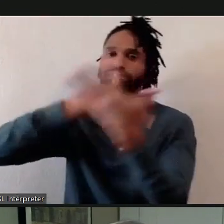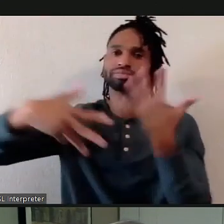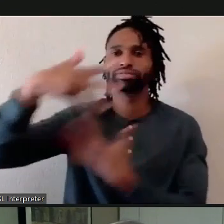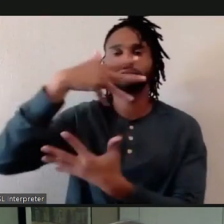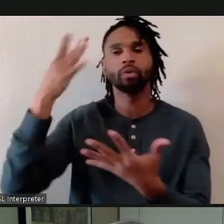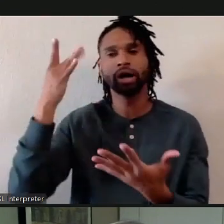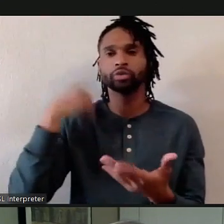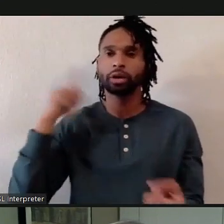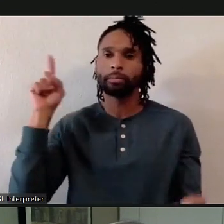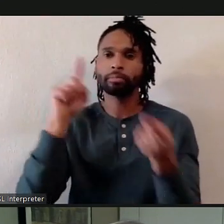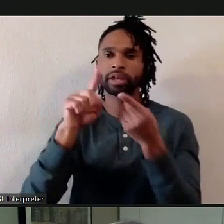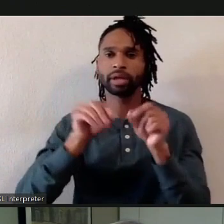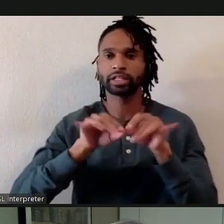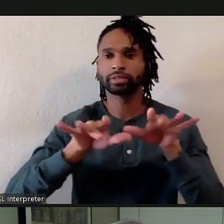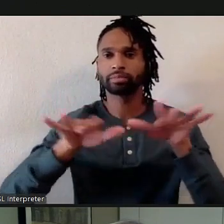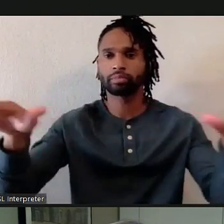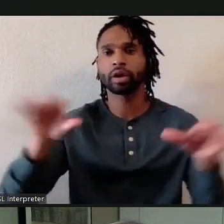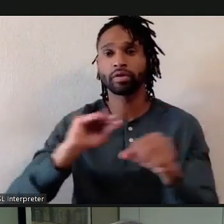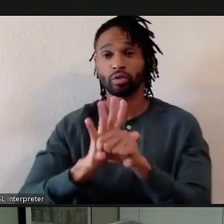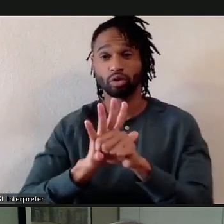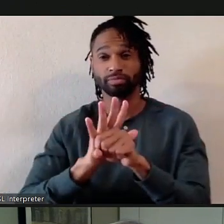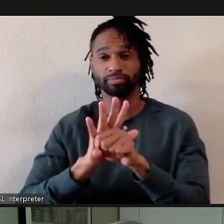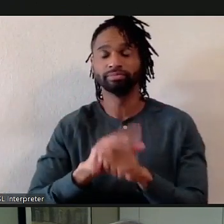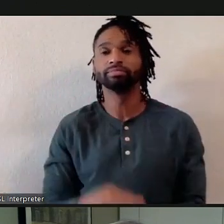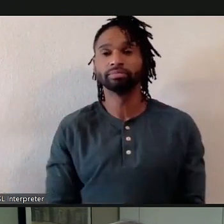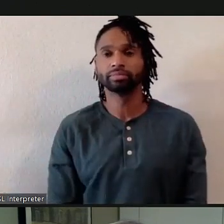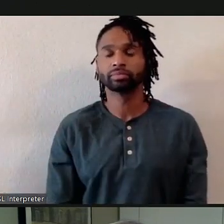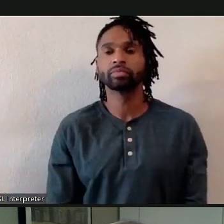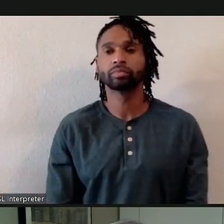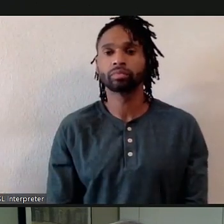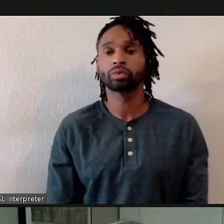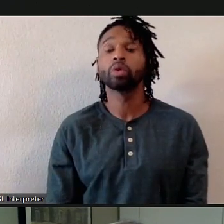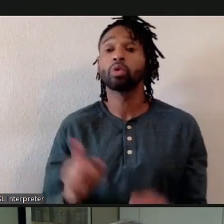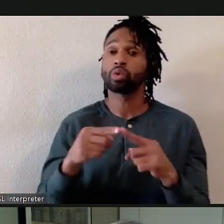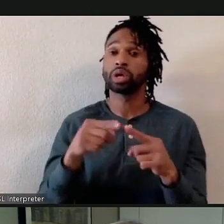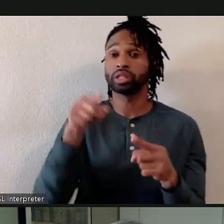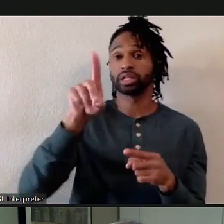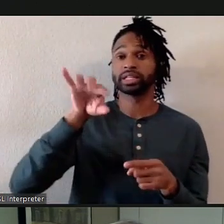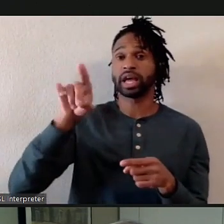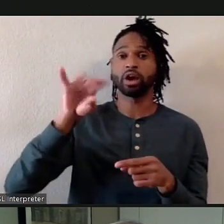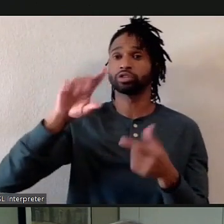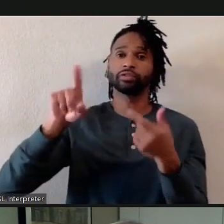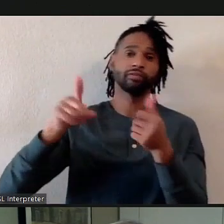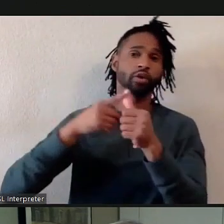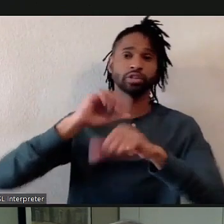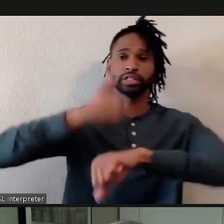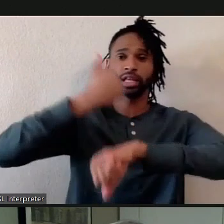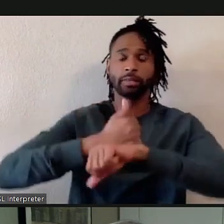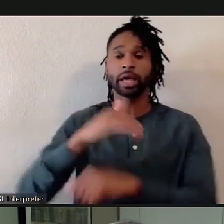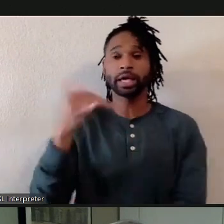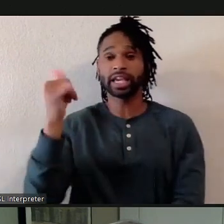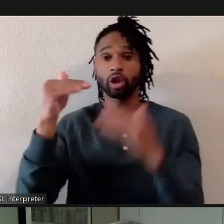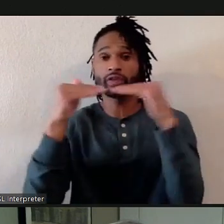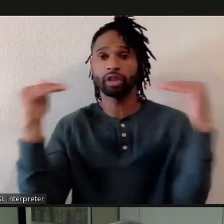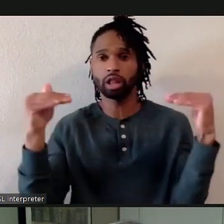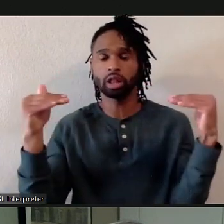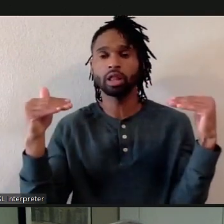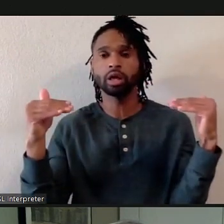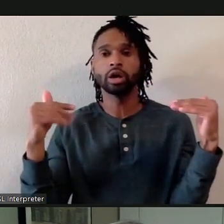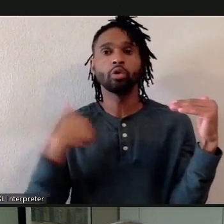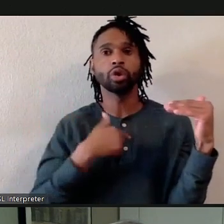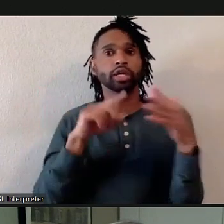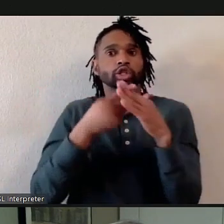minimize the spread of the virus. When this dial was first set up, the yellow level was kind of where we were